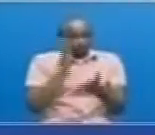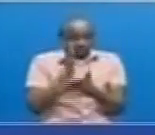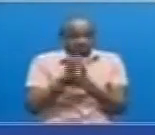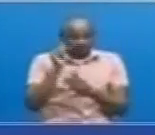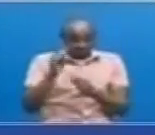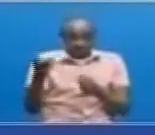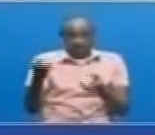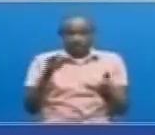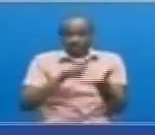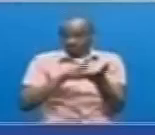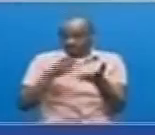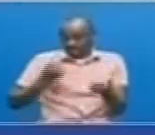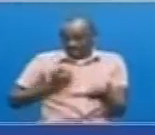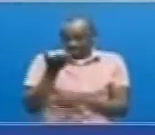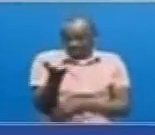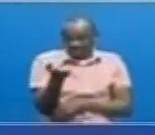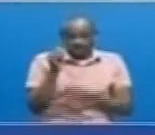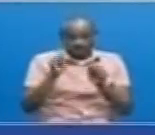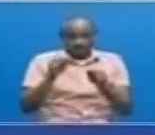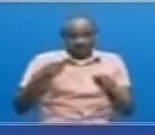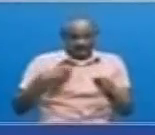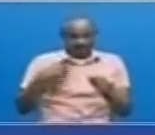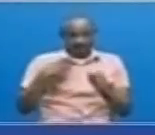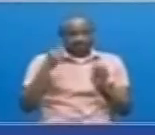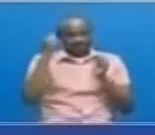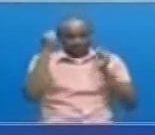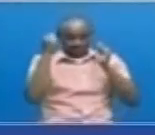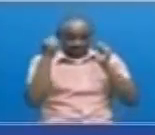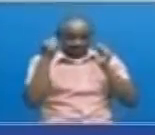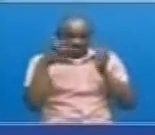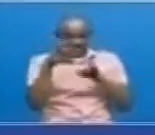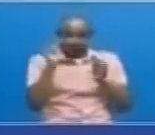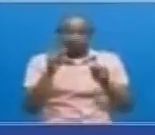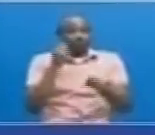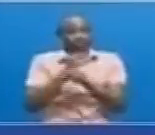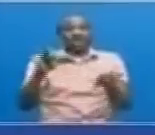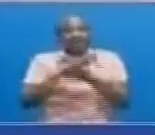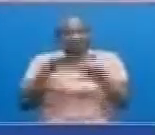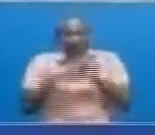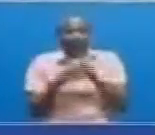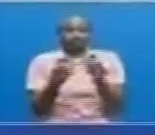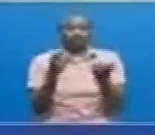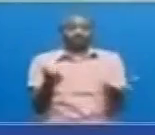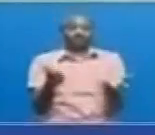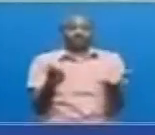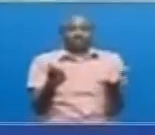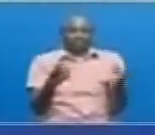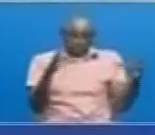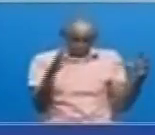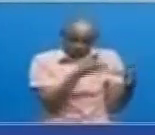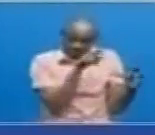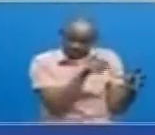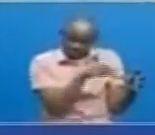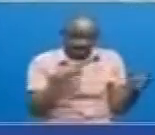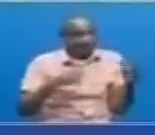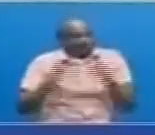guns today, even if we have military prowess, even if we do everything to battle extremism, we may win